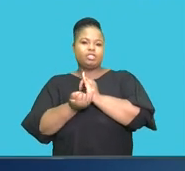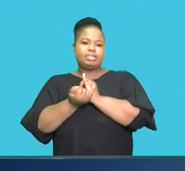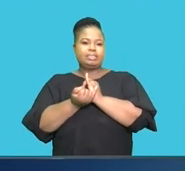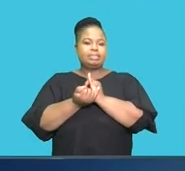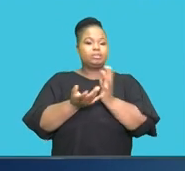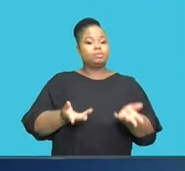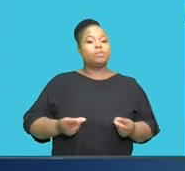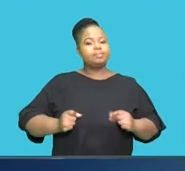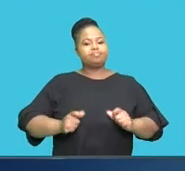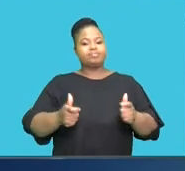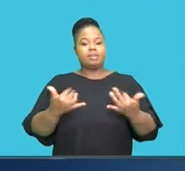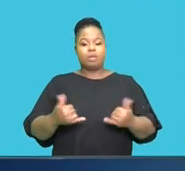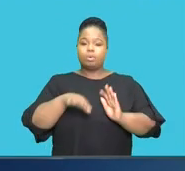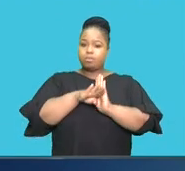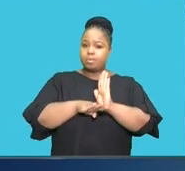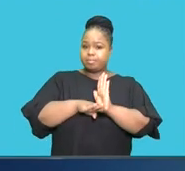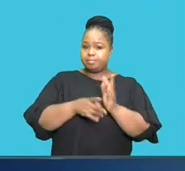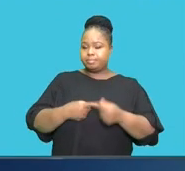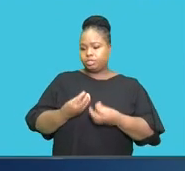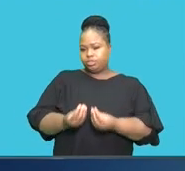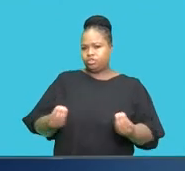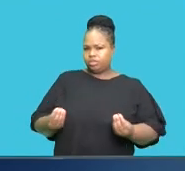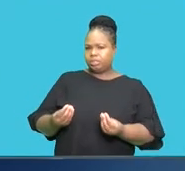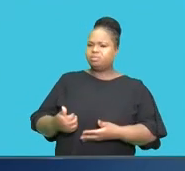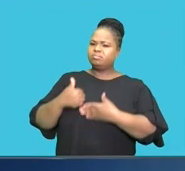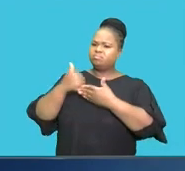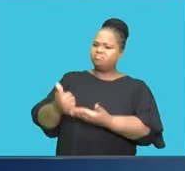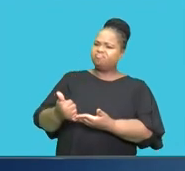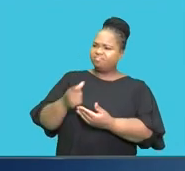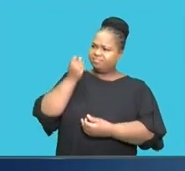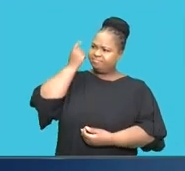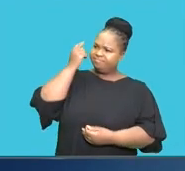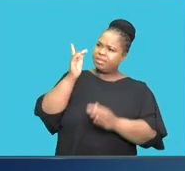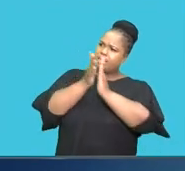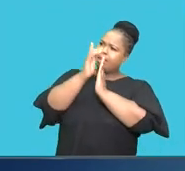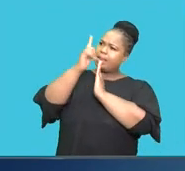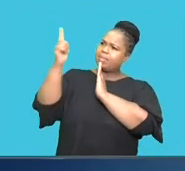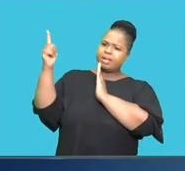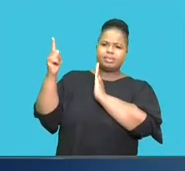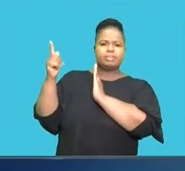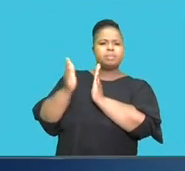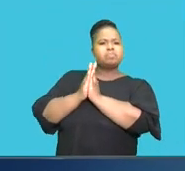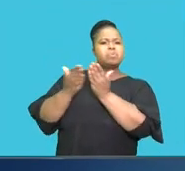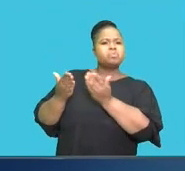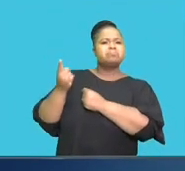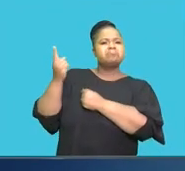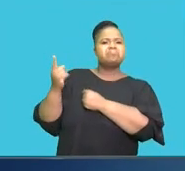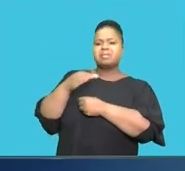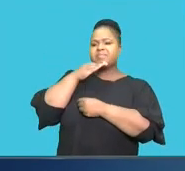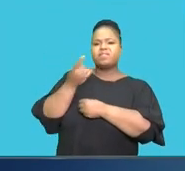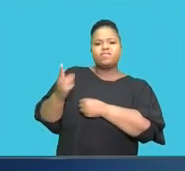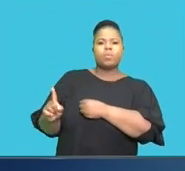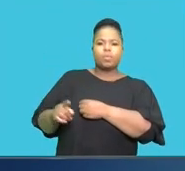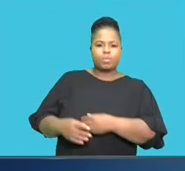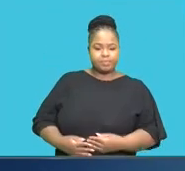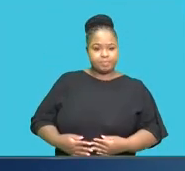program that we are helping kids to understand what library it's all about and its books.